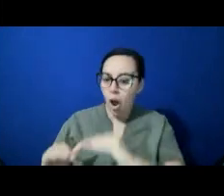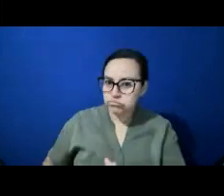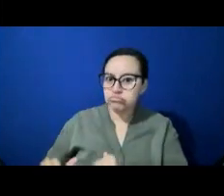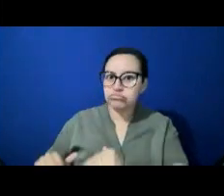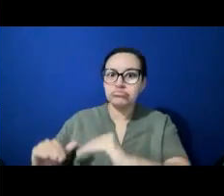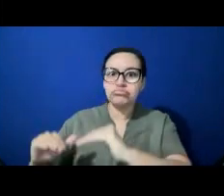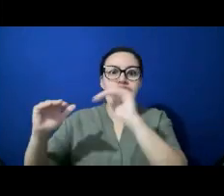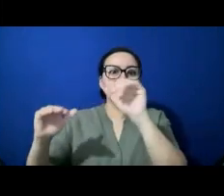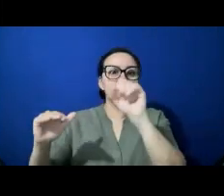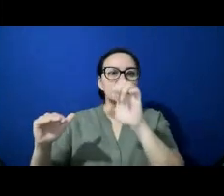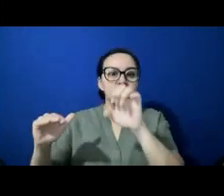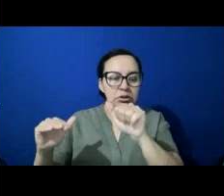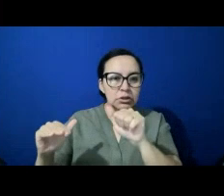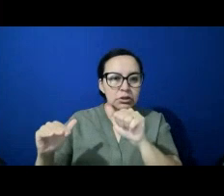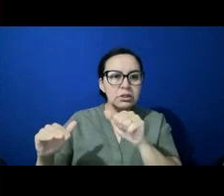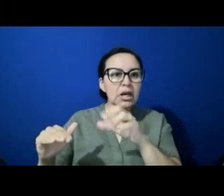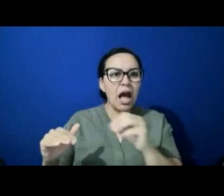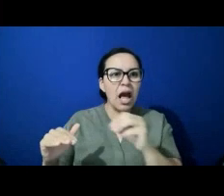rainfall, the